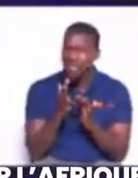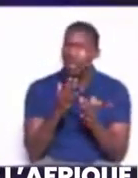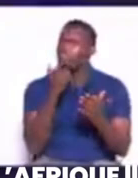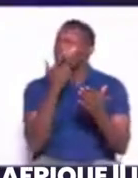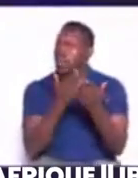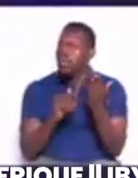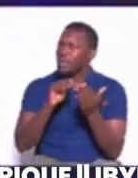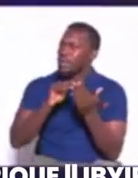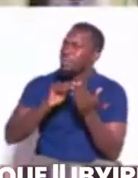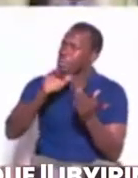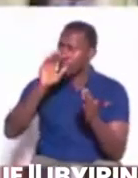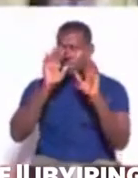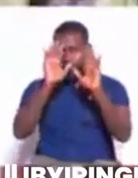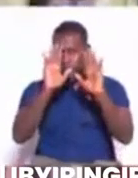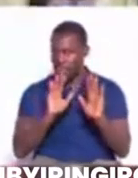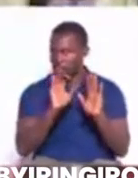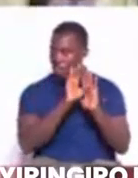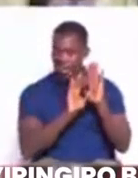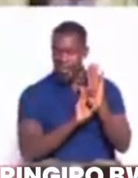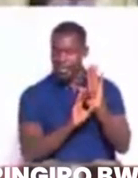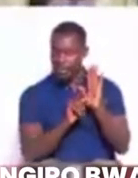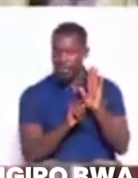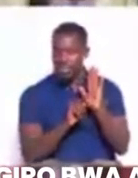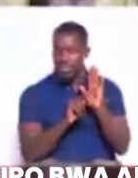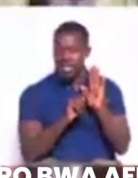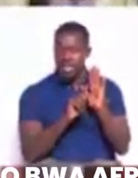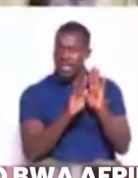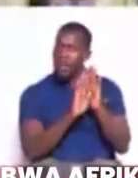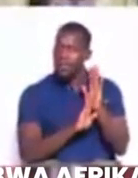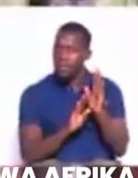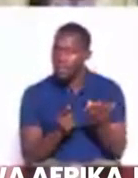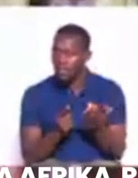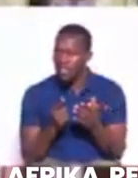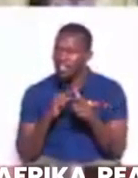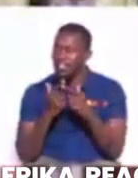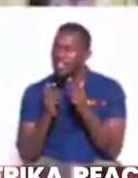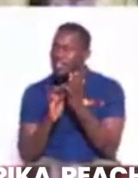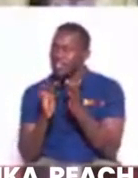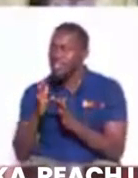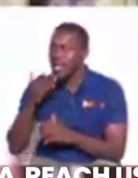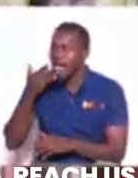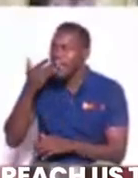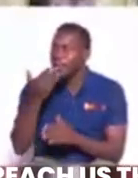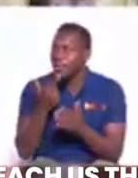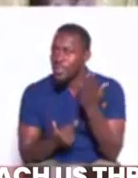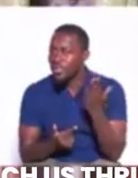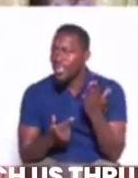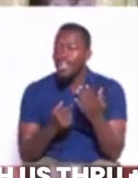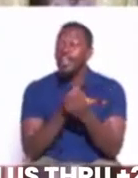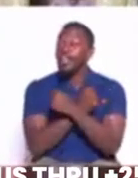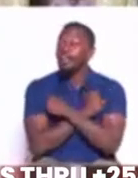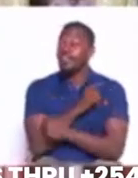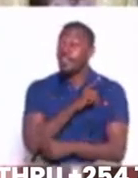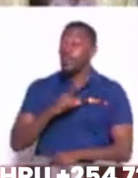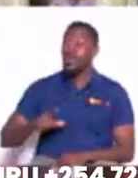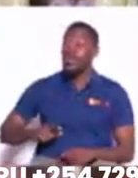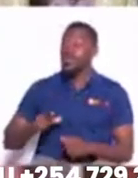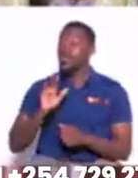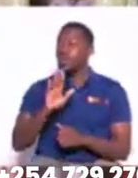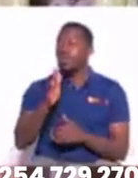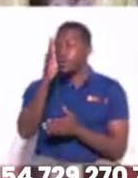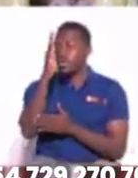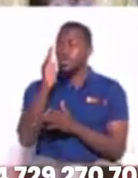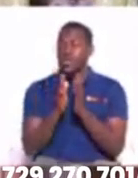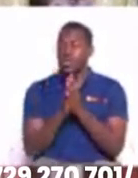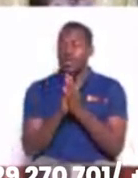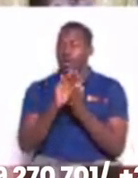commandment in the law?" In Matthew 22, verse 36 to 40. And Jesus said to them, "Love the Lord your God with all your heart, with all your soul,